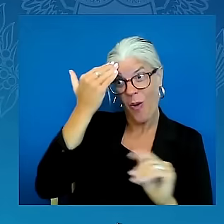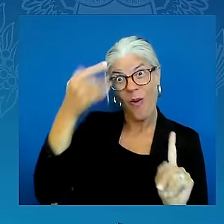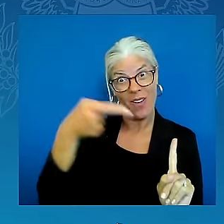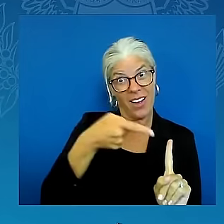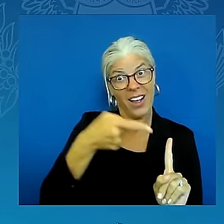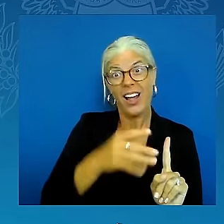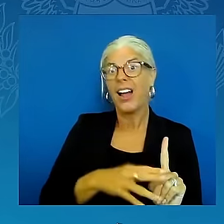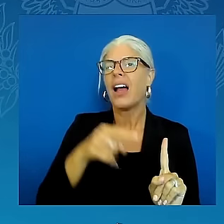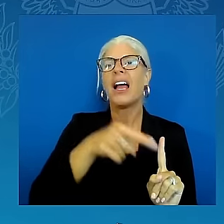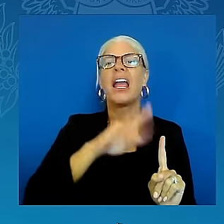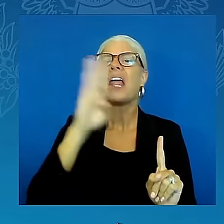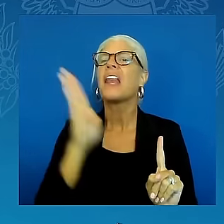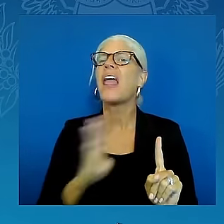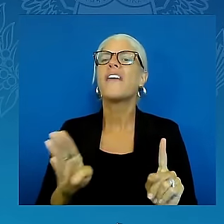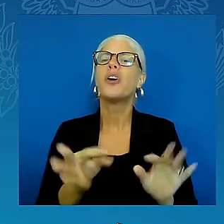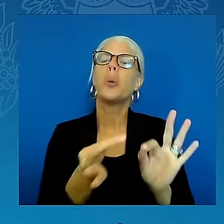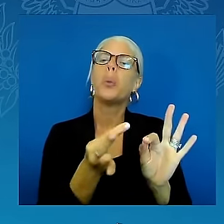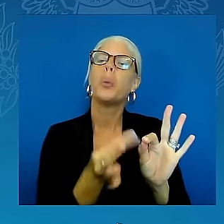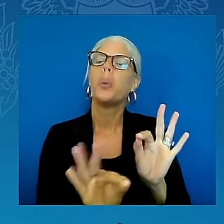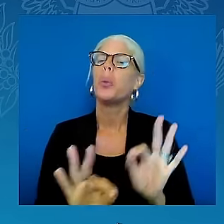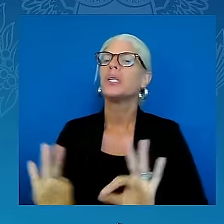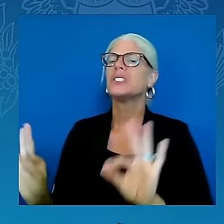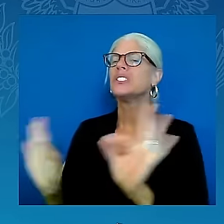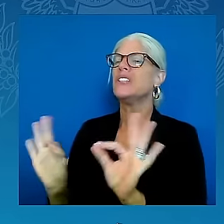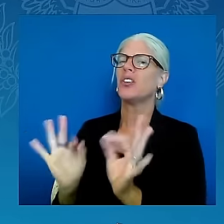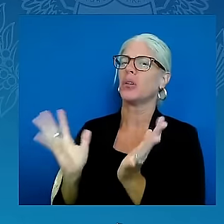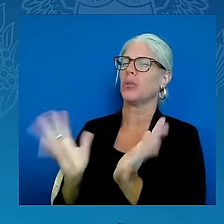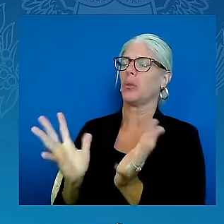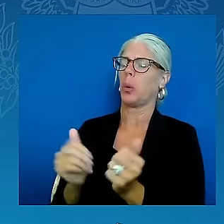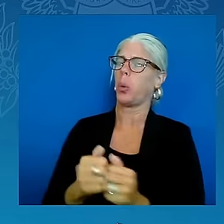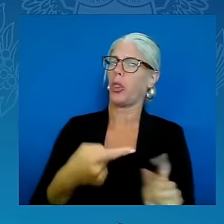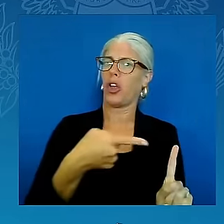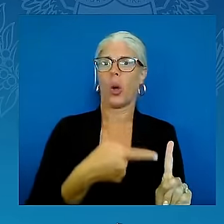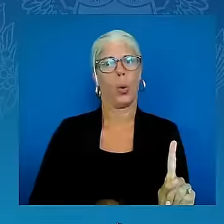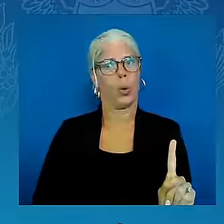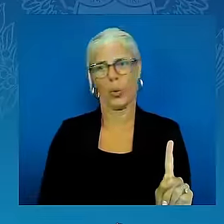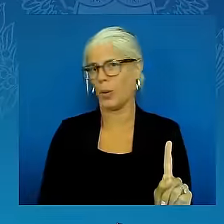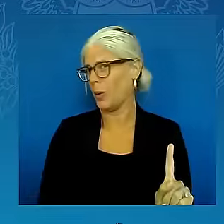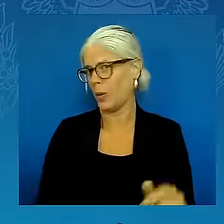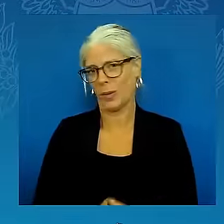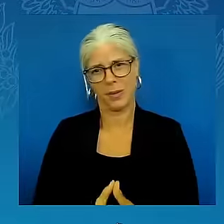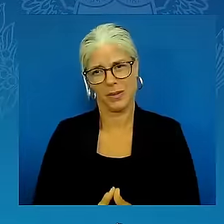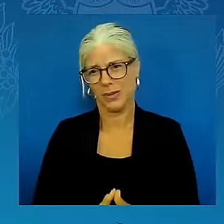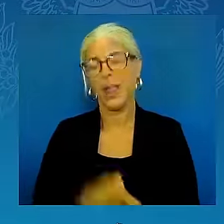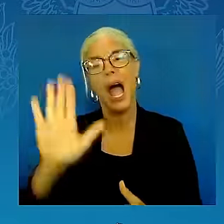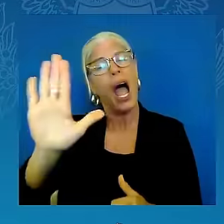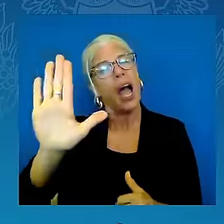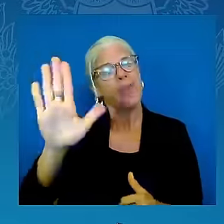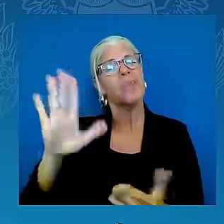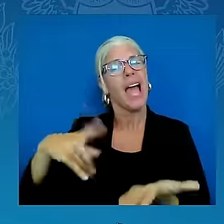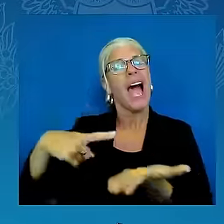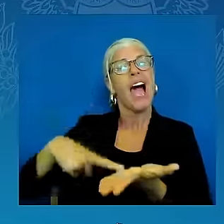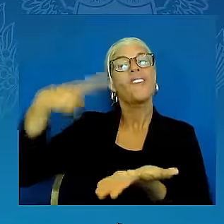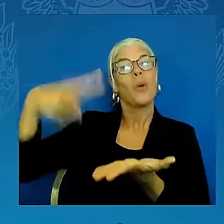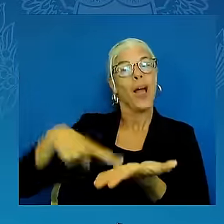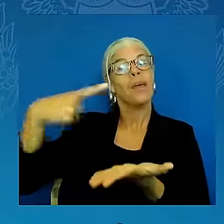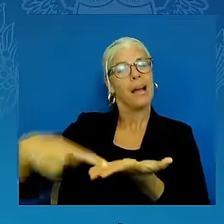Now, there were times, I will admit, if I saw her walking down the